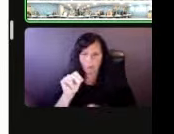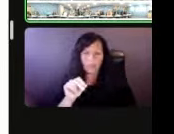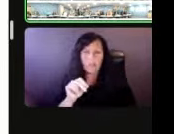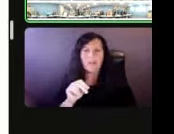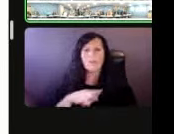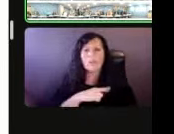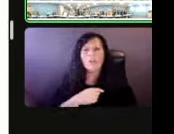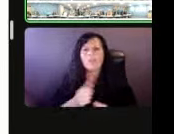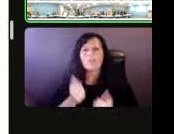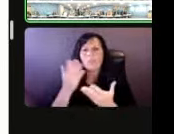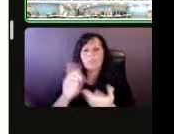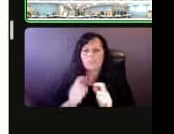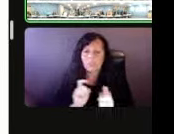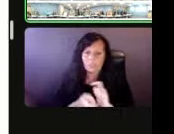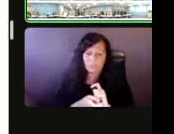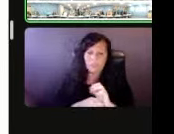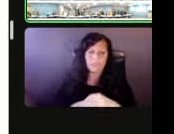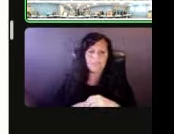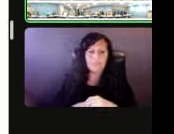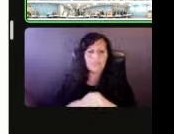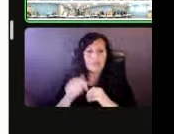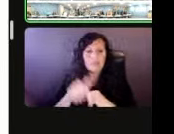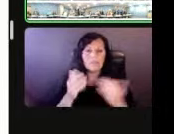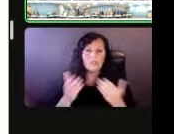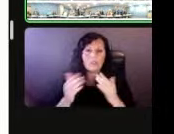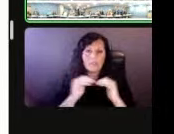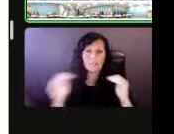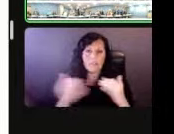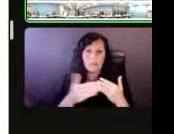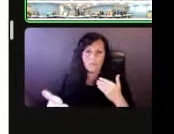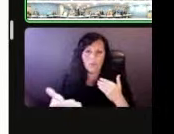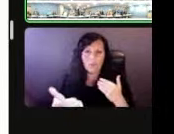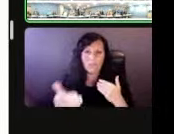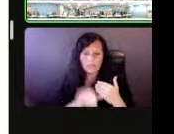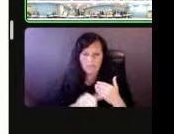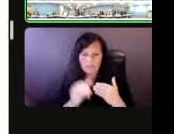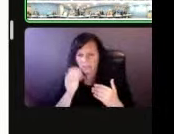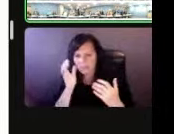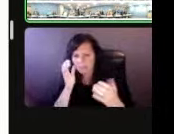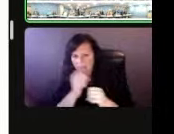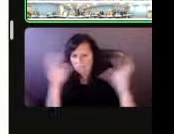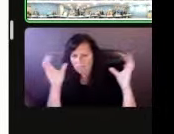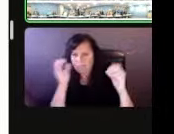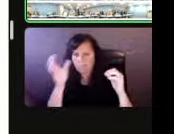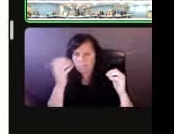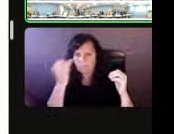some changes. But this service level going forward, this is the picture.